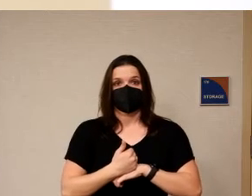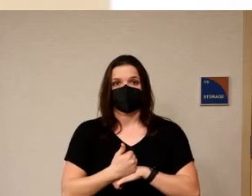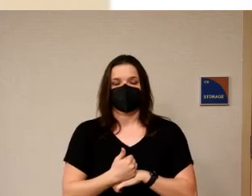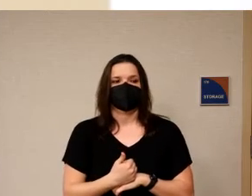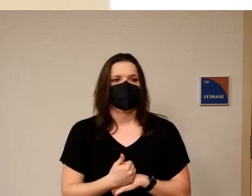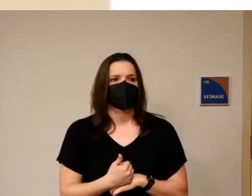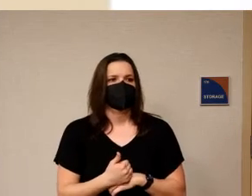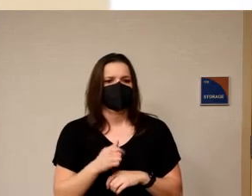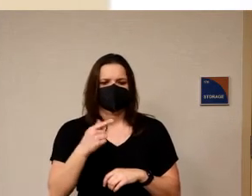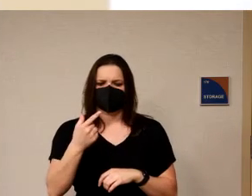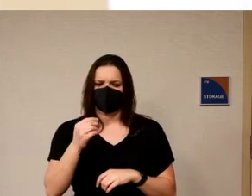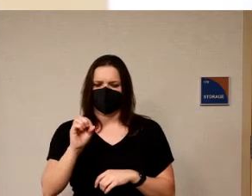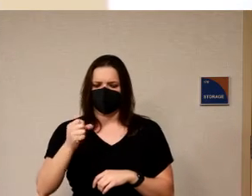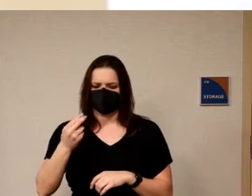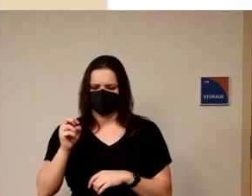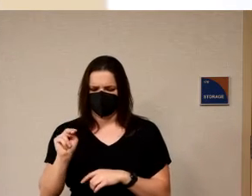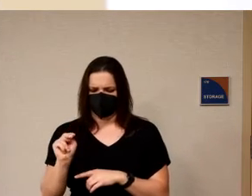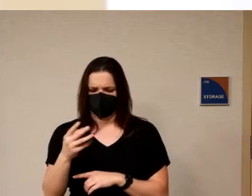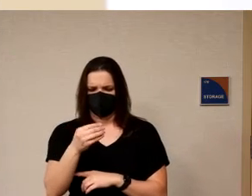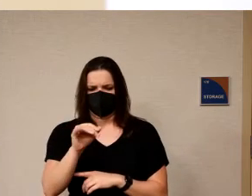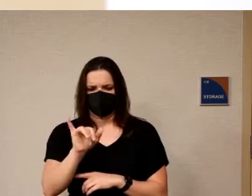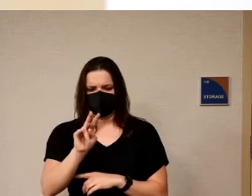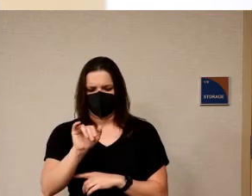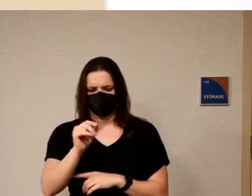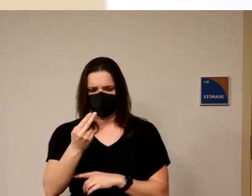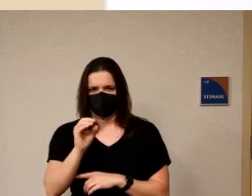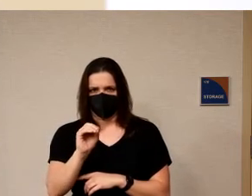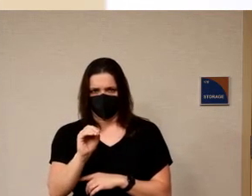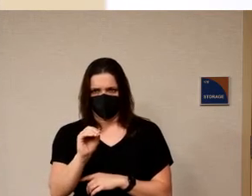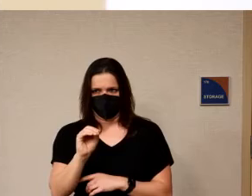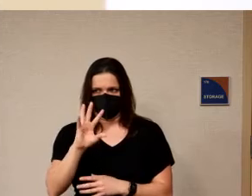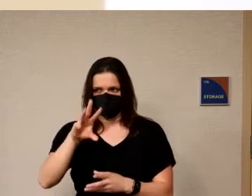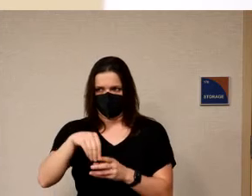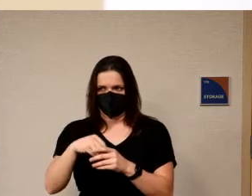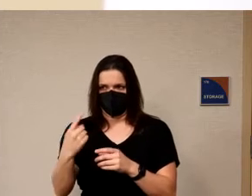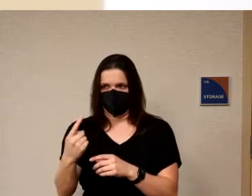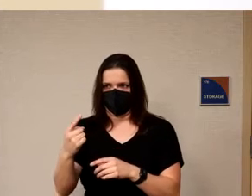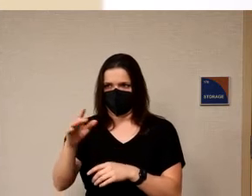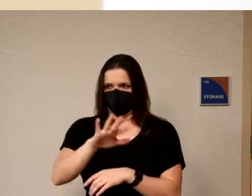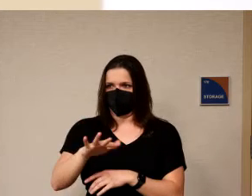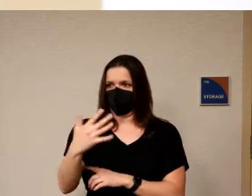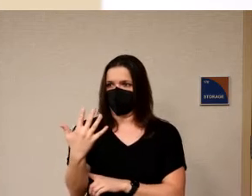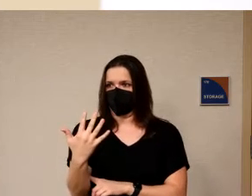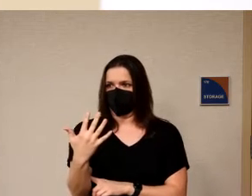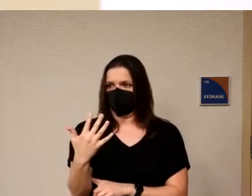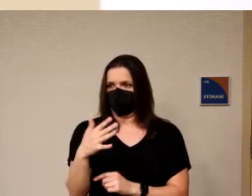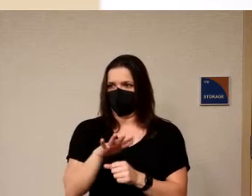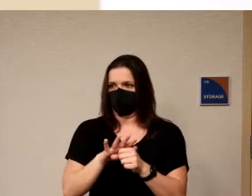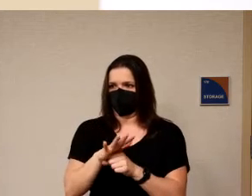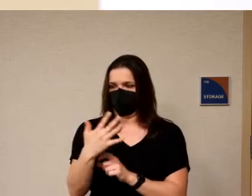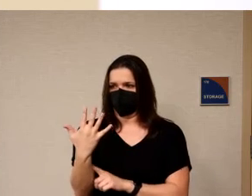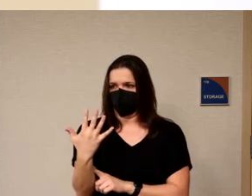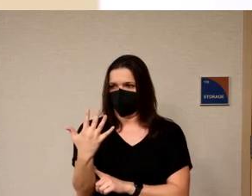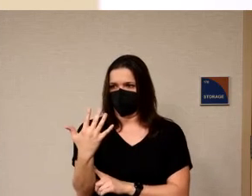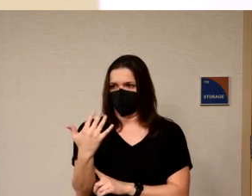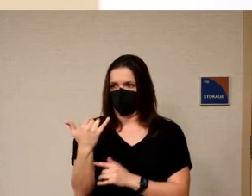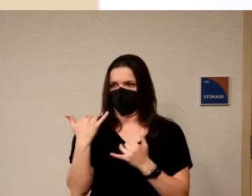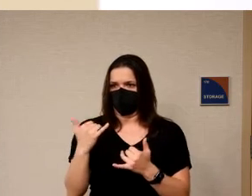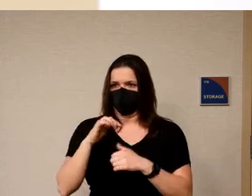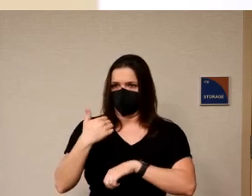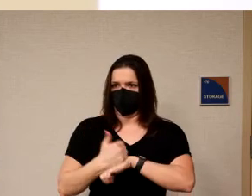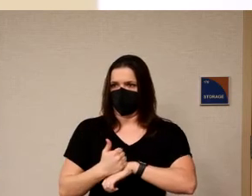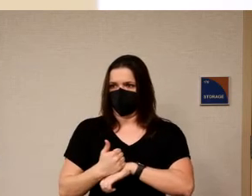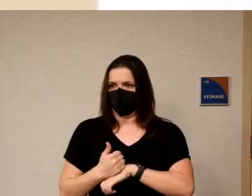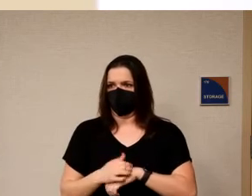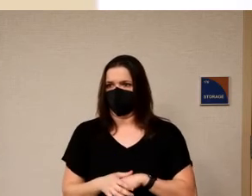it takes Goshen and Ivanhoe and puts them all in one. Zone 5. What's that? Zone 5 in the current setup. Well,